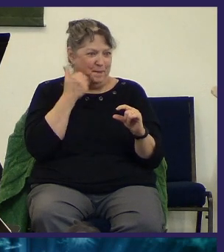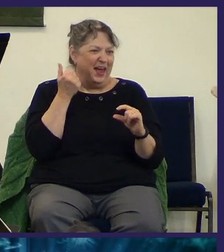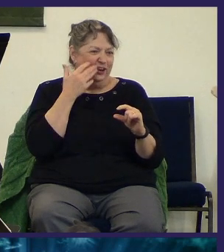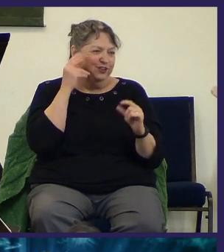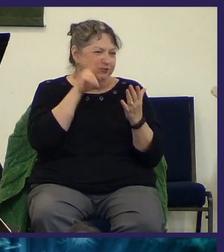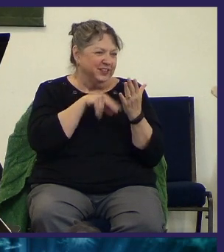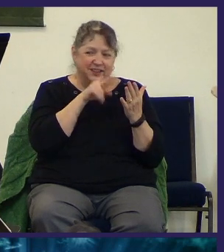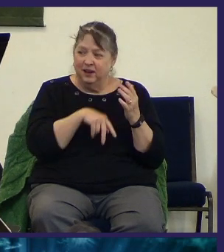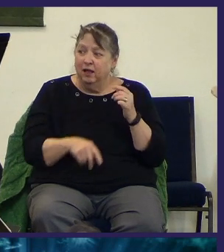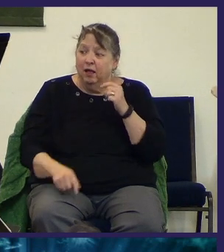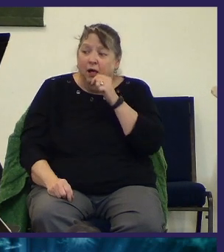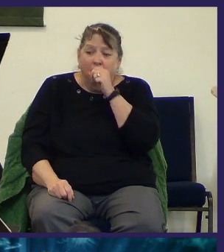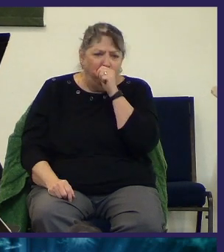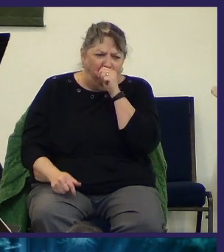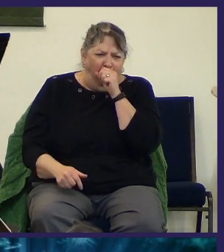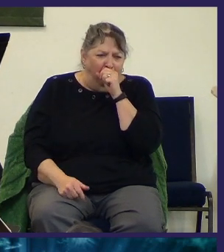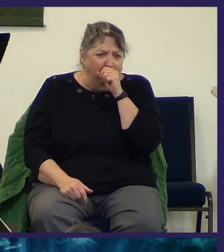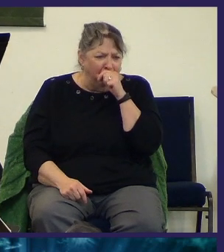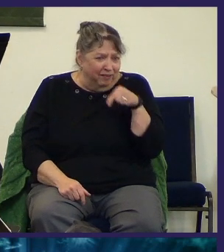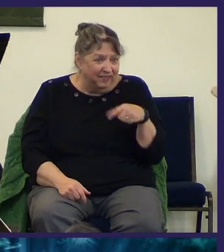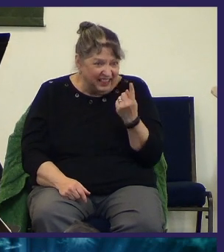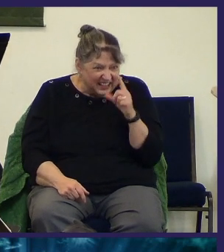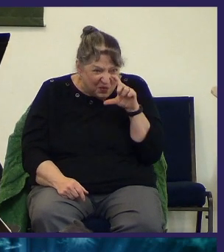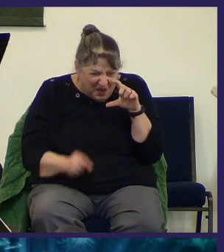here i have a hard time reading right